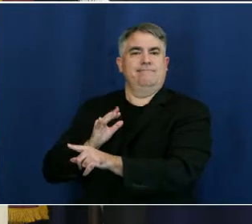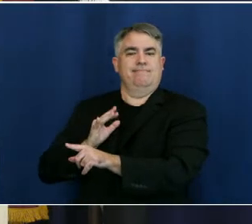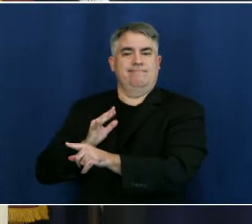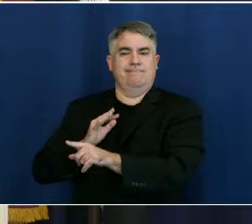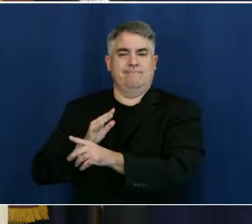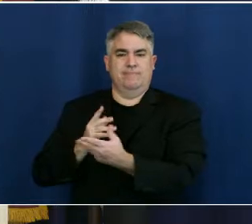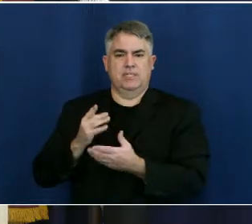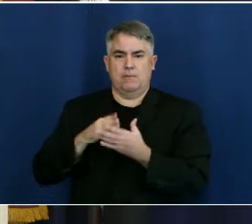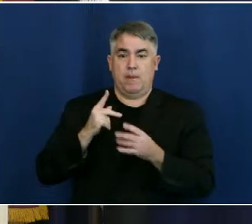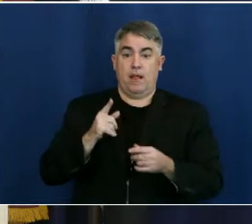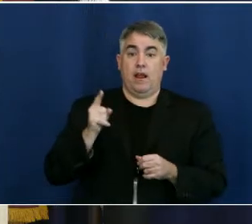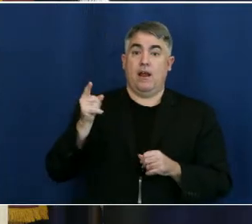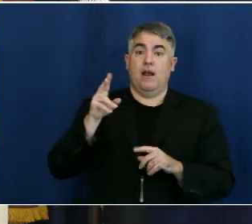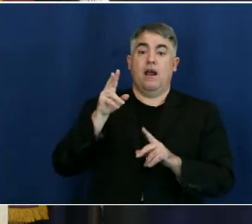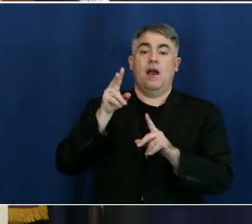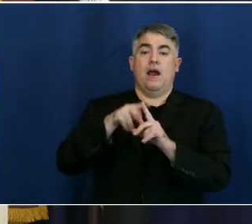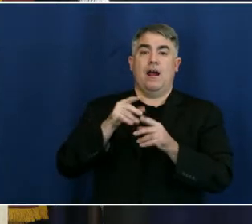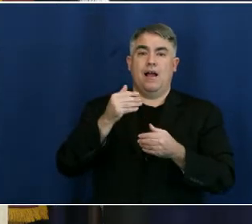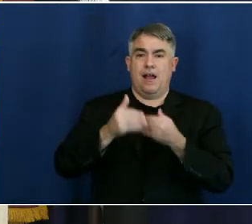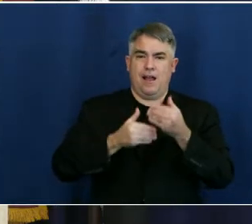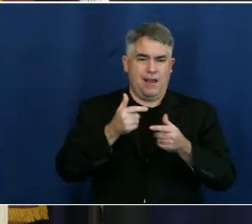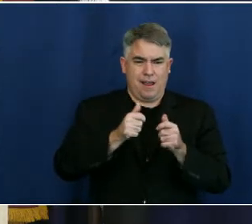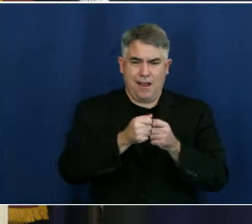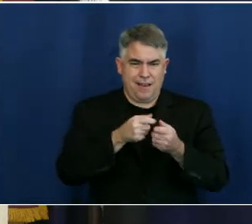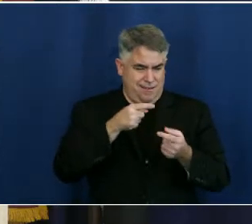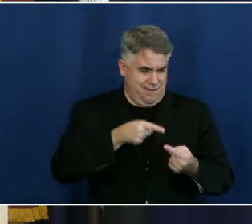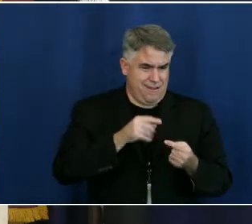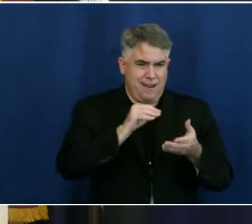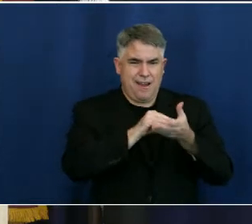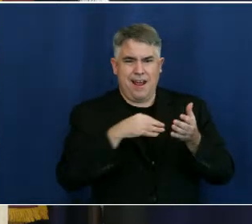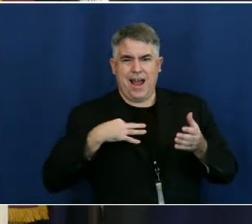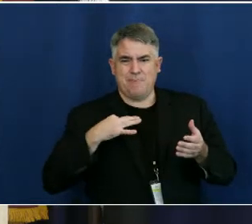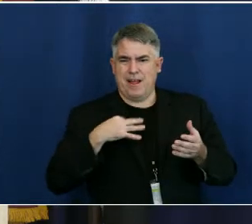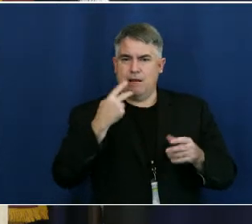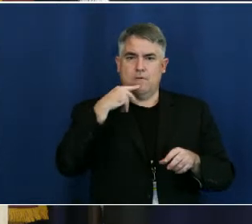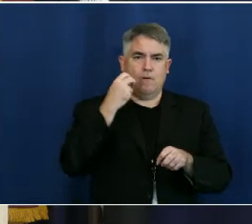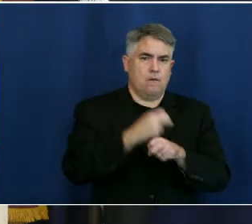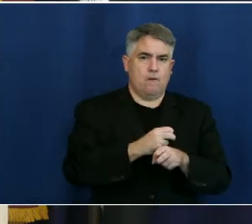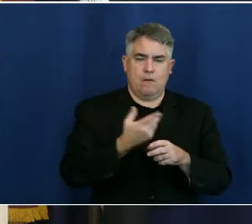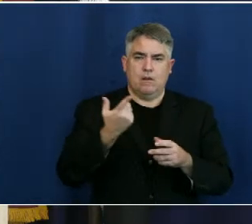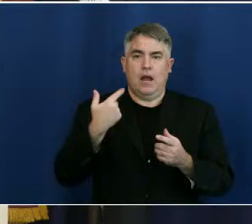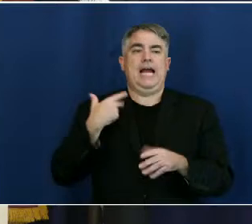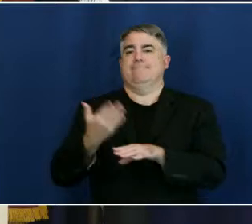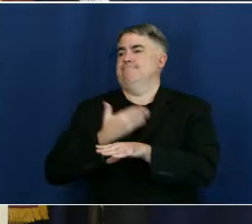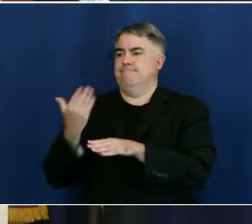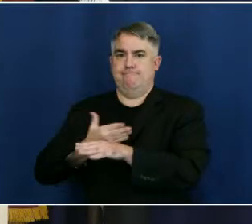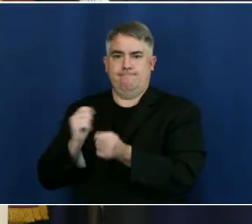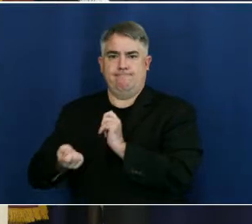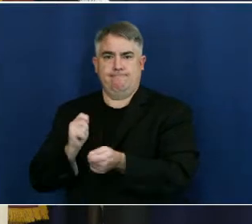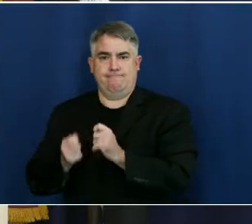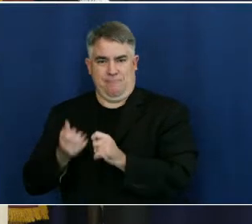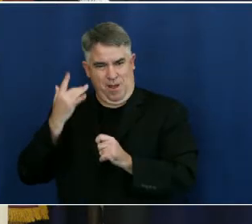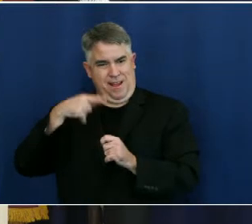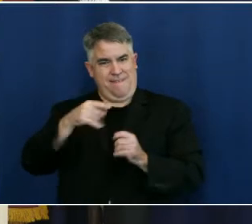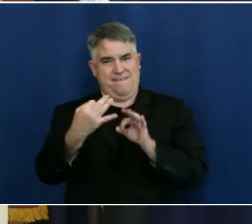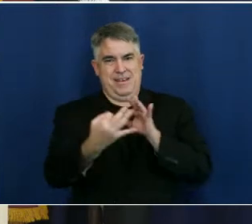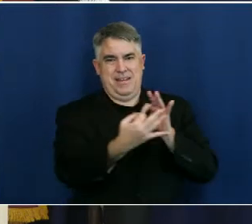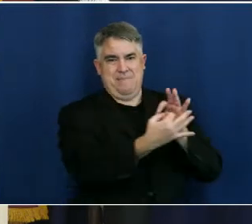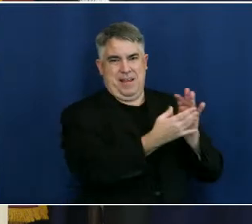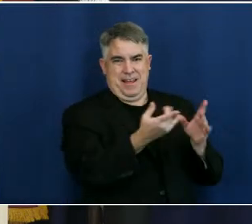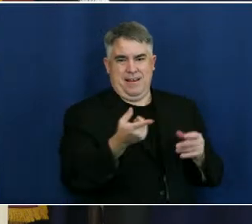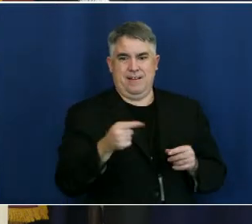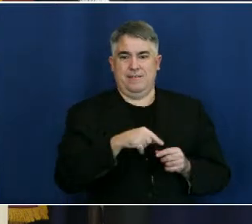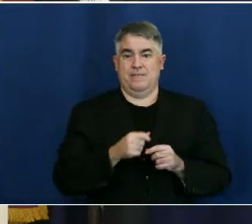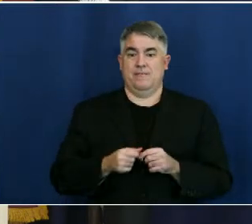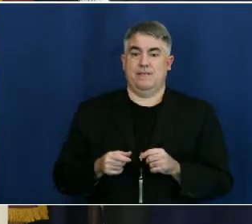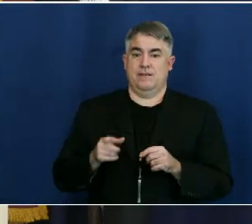been hard for many of our community members. So they're helping with that. The messages in language have also been very important, and then reaching out